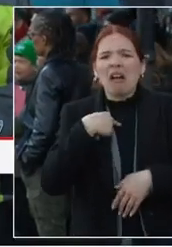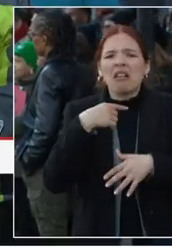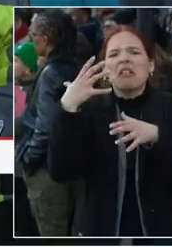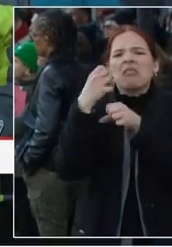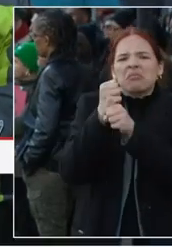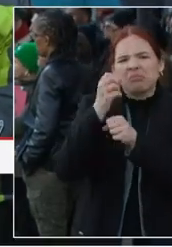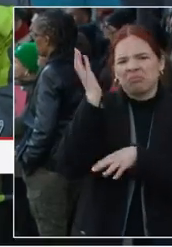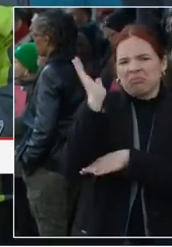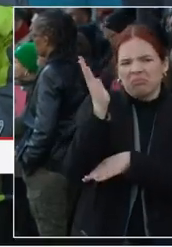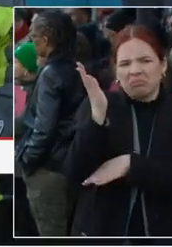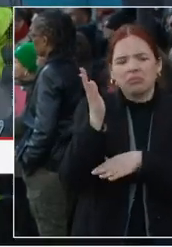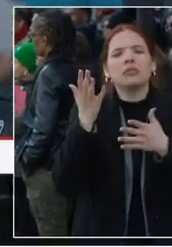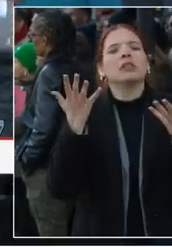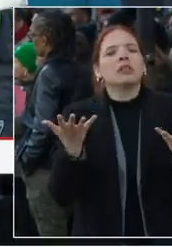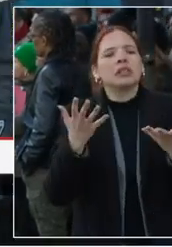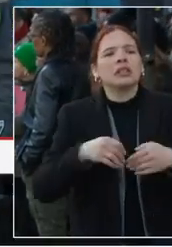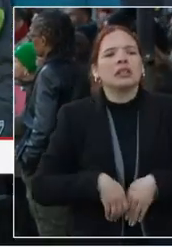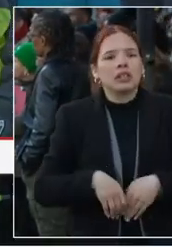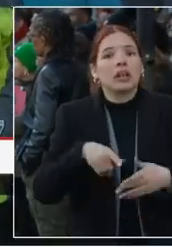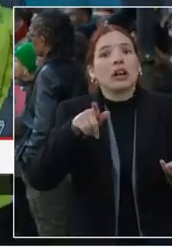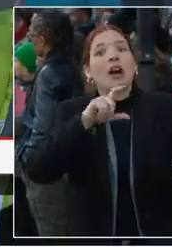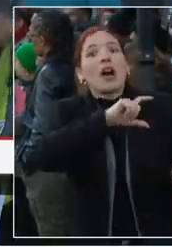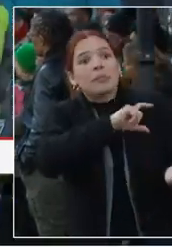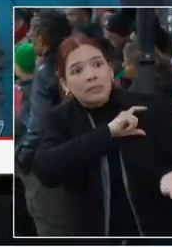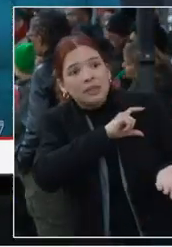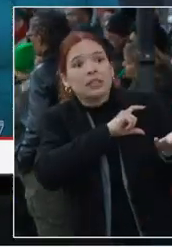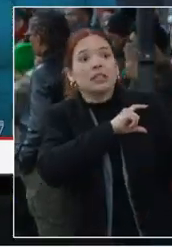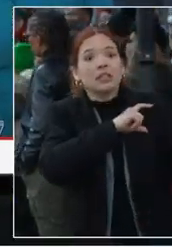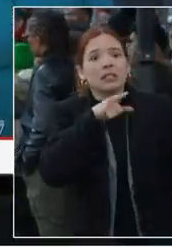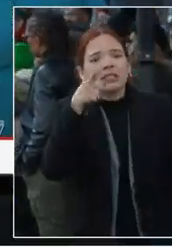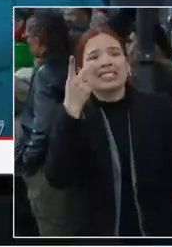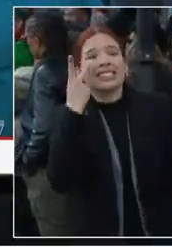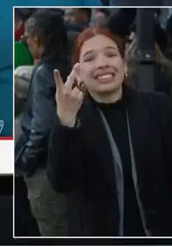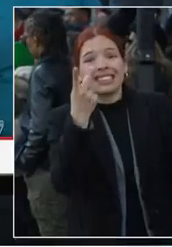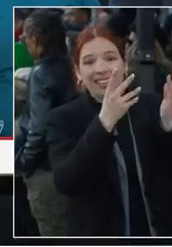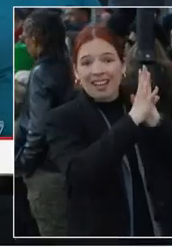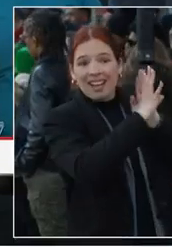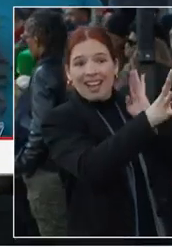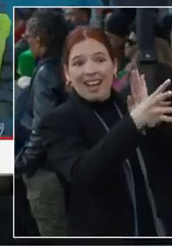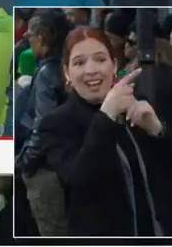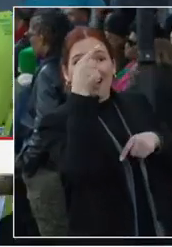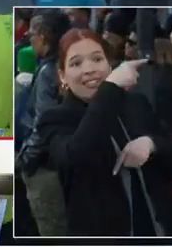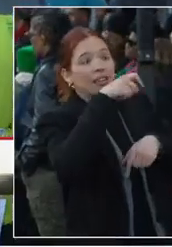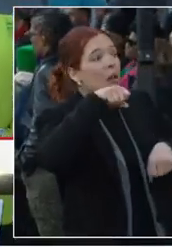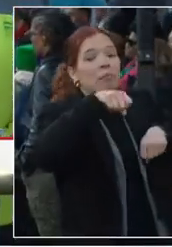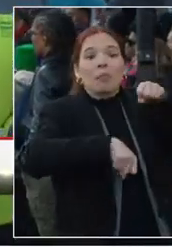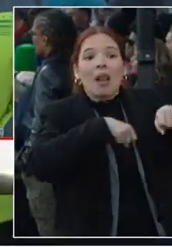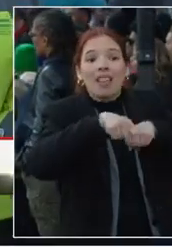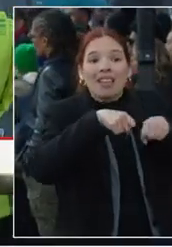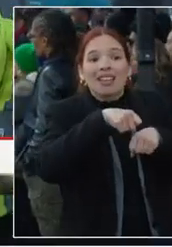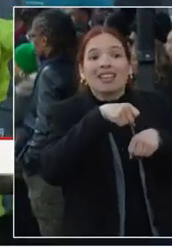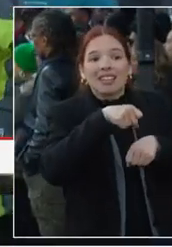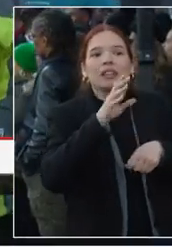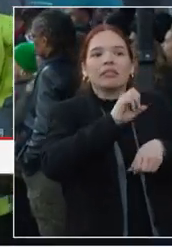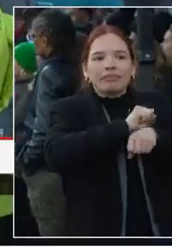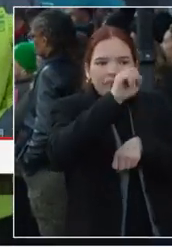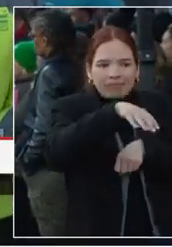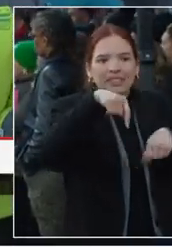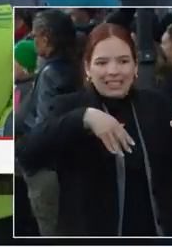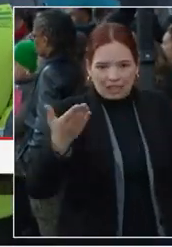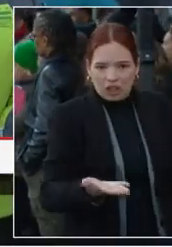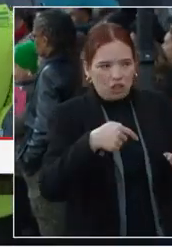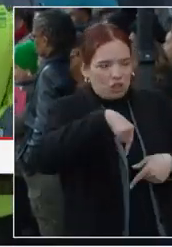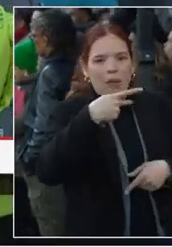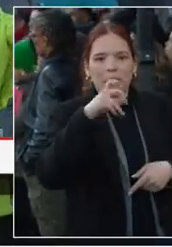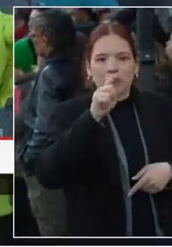work of our police officers. The officers that are lined up over there on the mountain bikes, they've been deployed to the Petworth community for at least the last